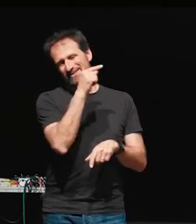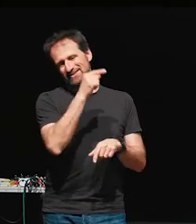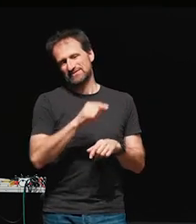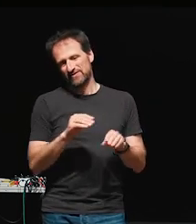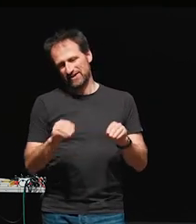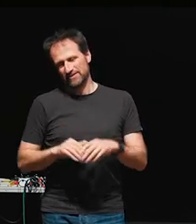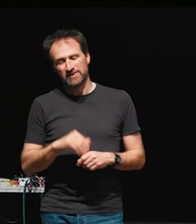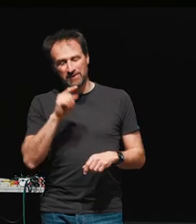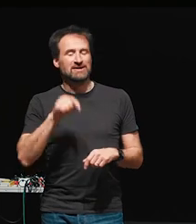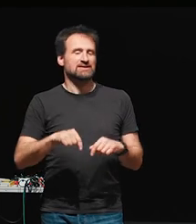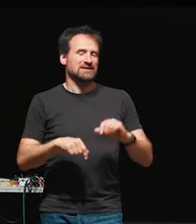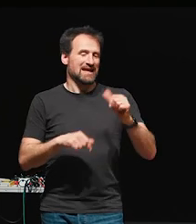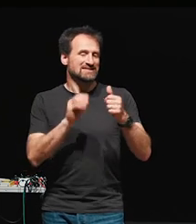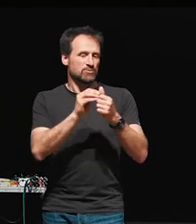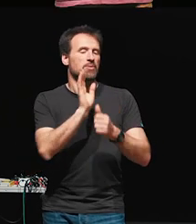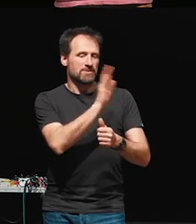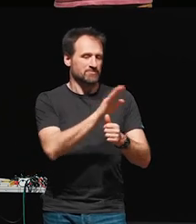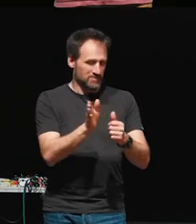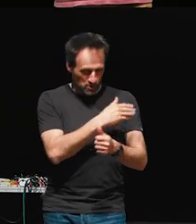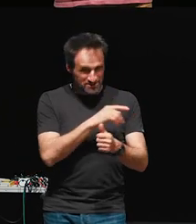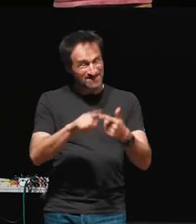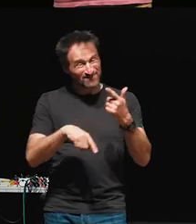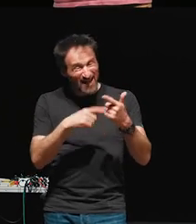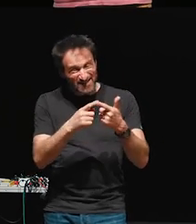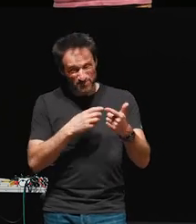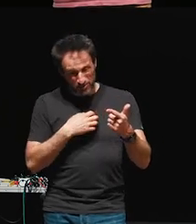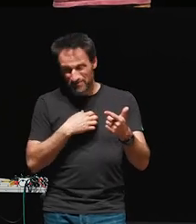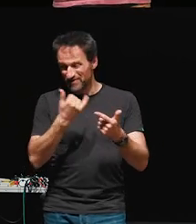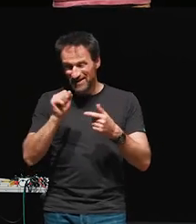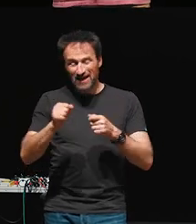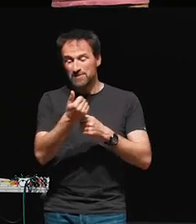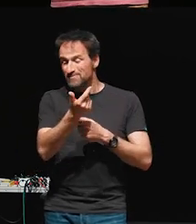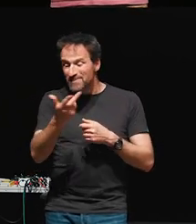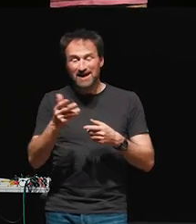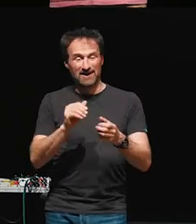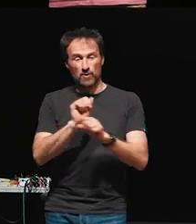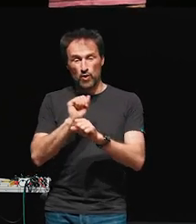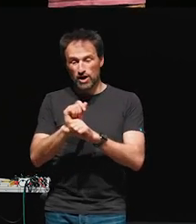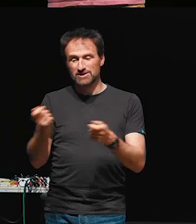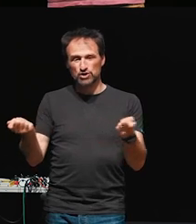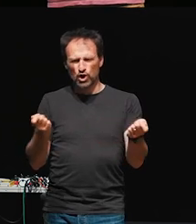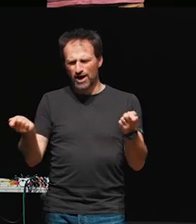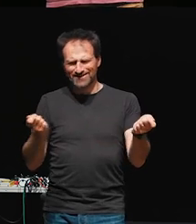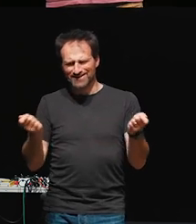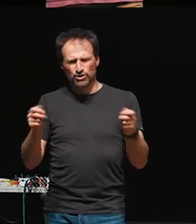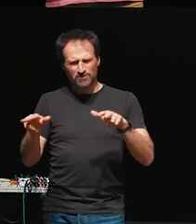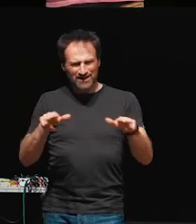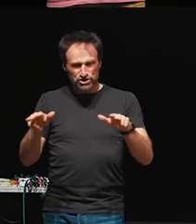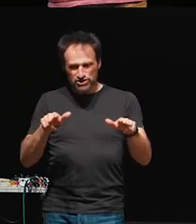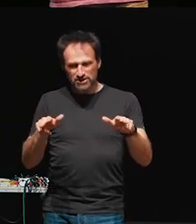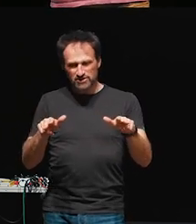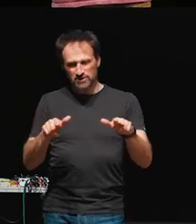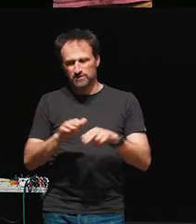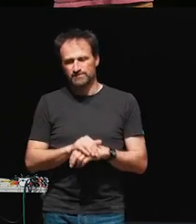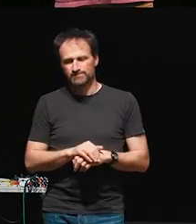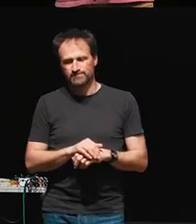move on to our second problem, how do we then manage and coordinate multiple workers without it tangling up our code base? Well, again,